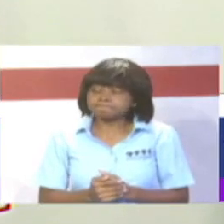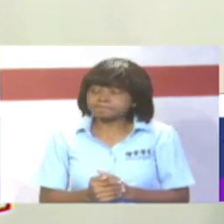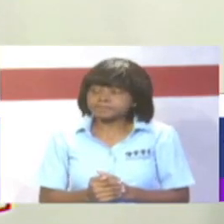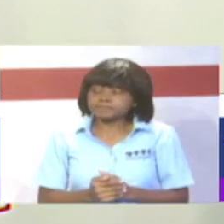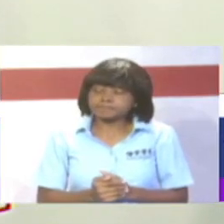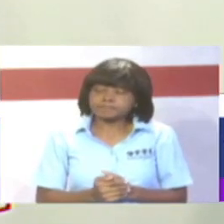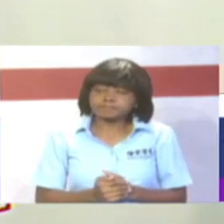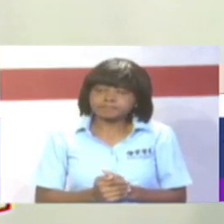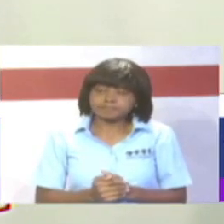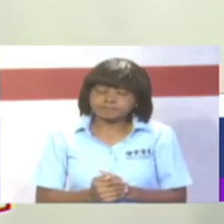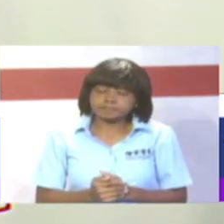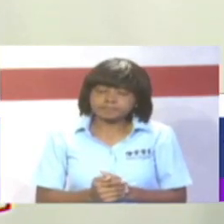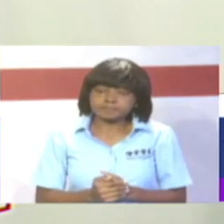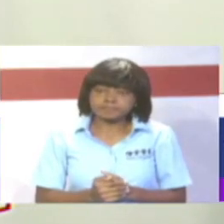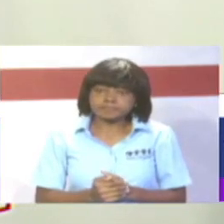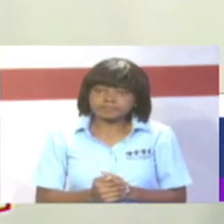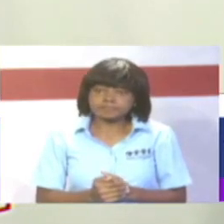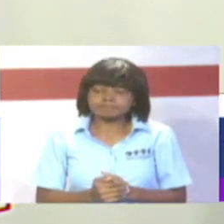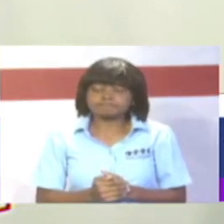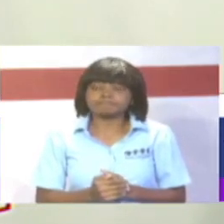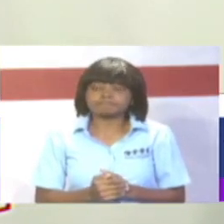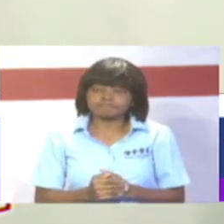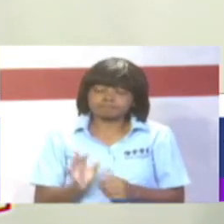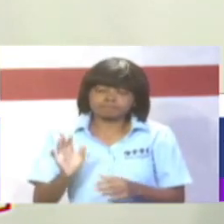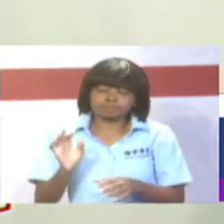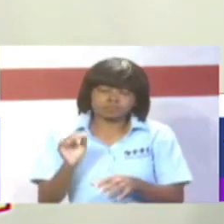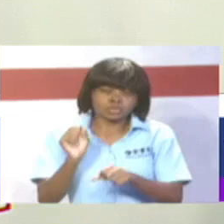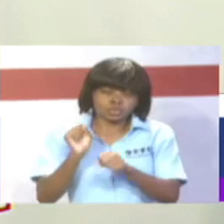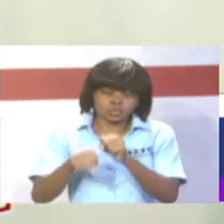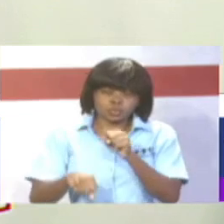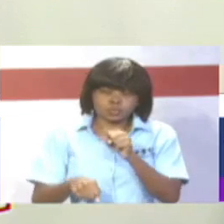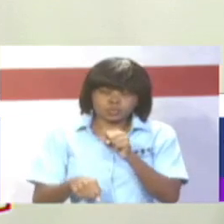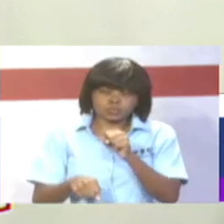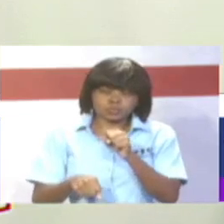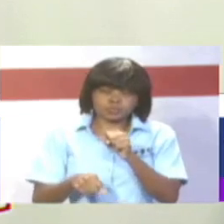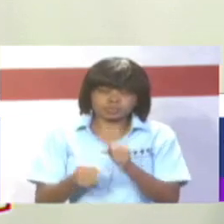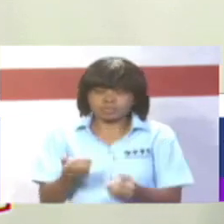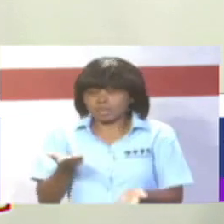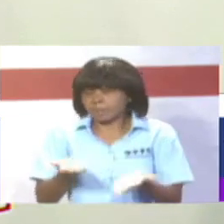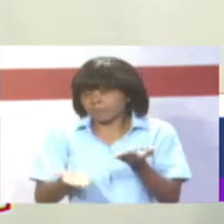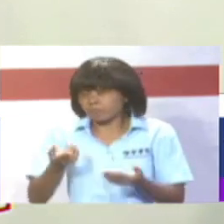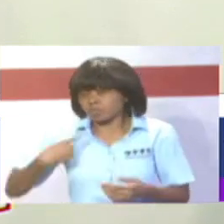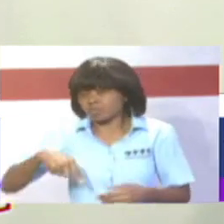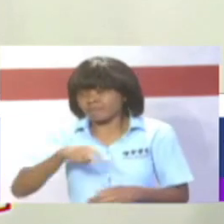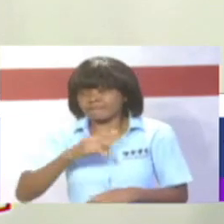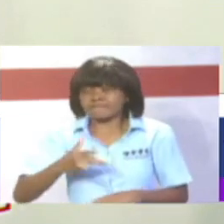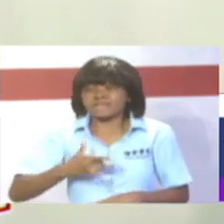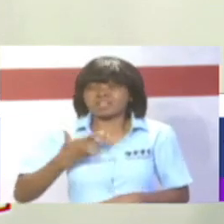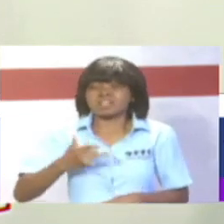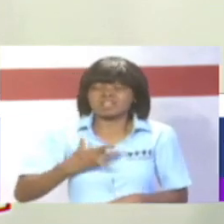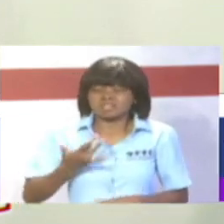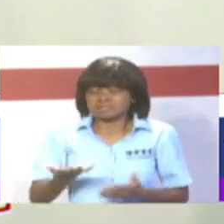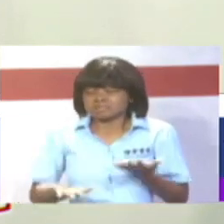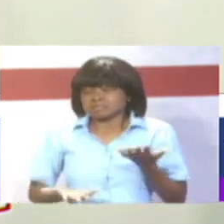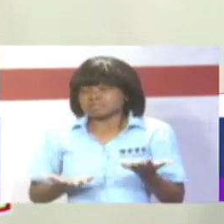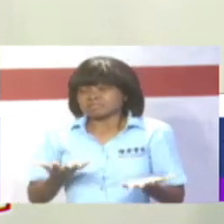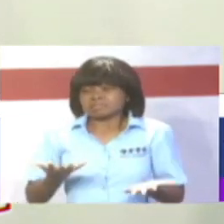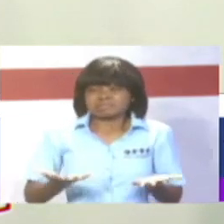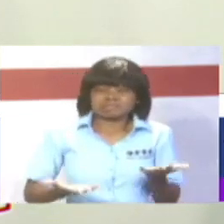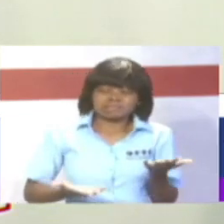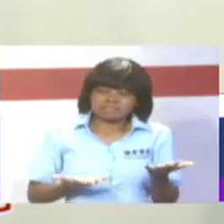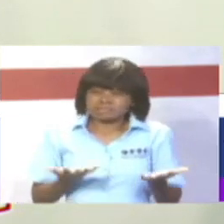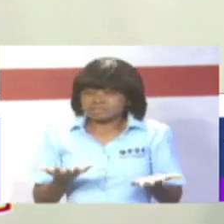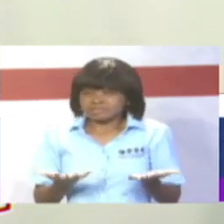So, in respect to us feeling valued, we feel the love at times, but the reality is